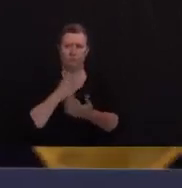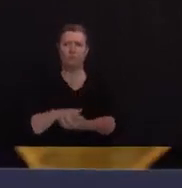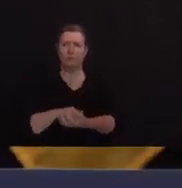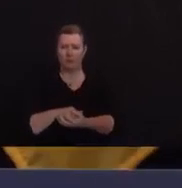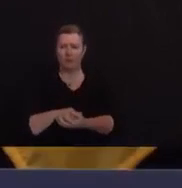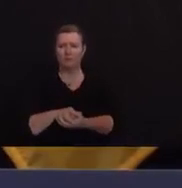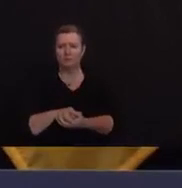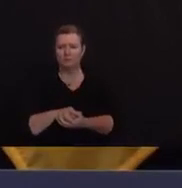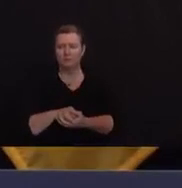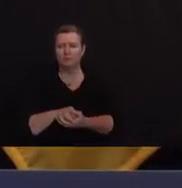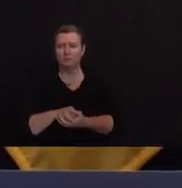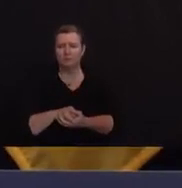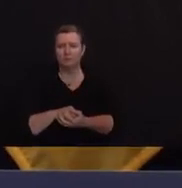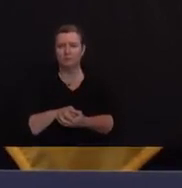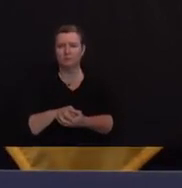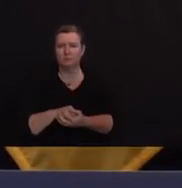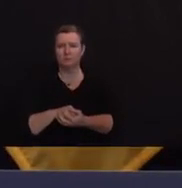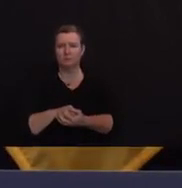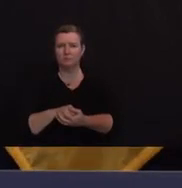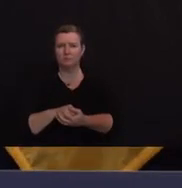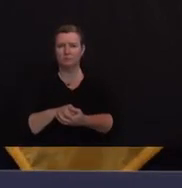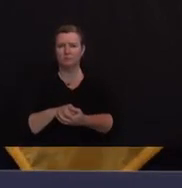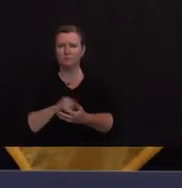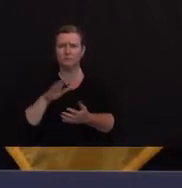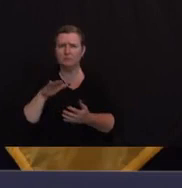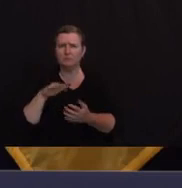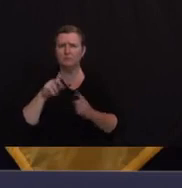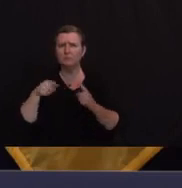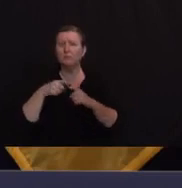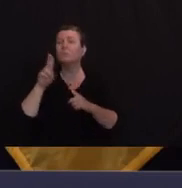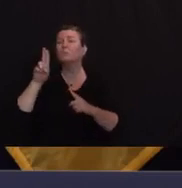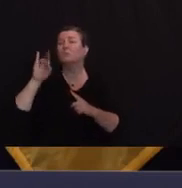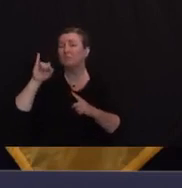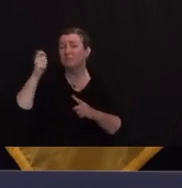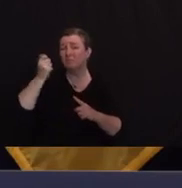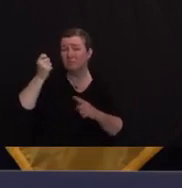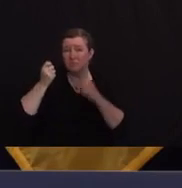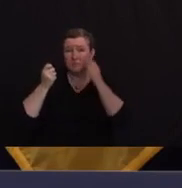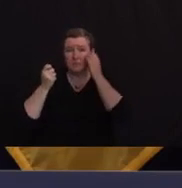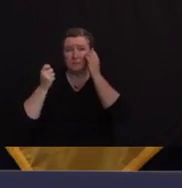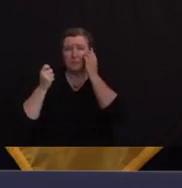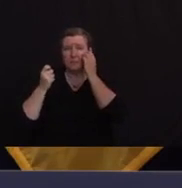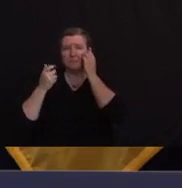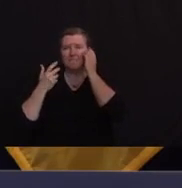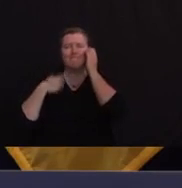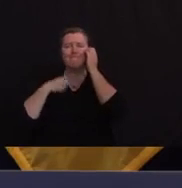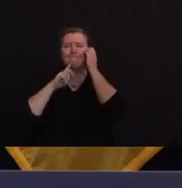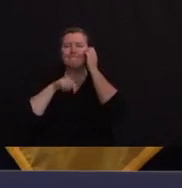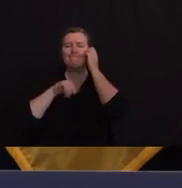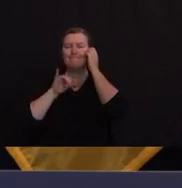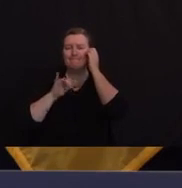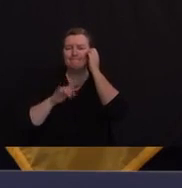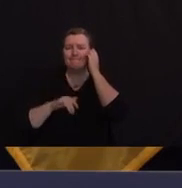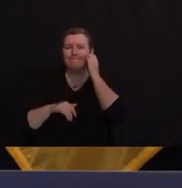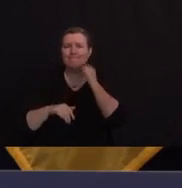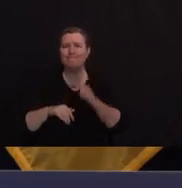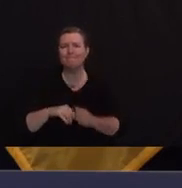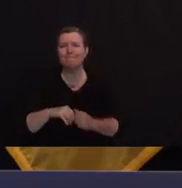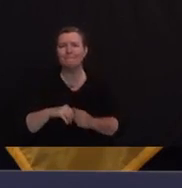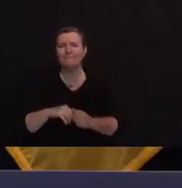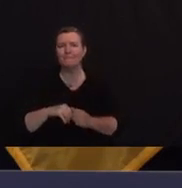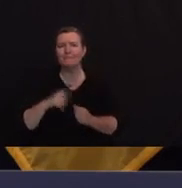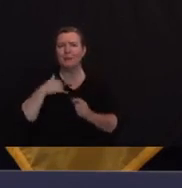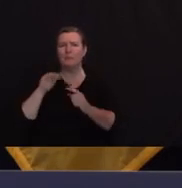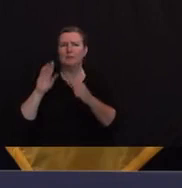And Matt, may I come back to you on the unemployment question? I don't have a crisp answer. Mahan, will you help me out on that if you could? And I bet you Rob or